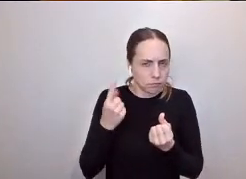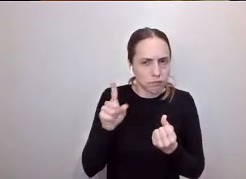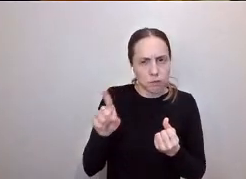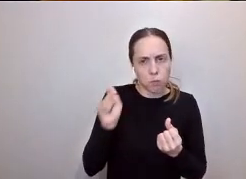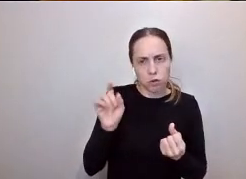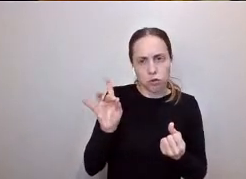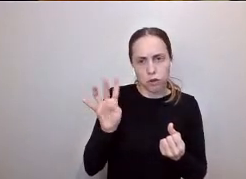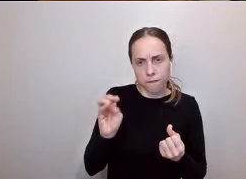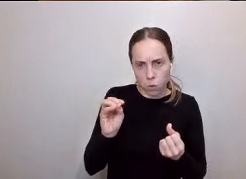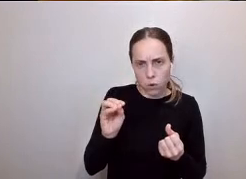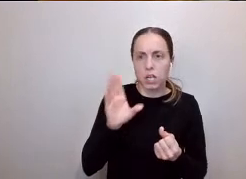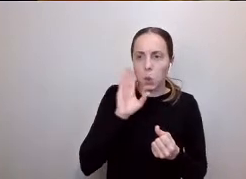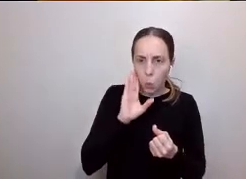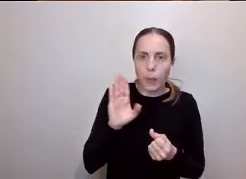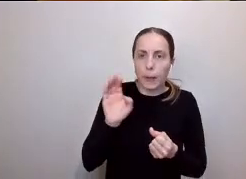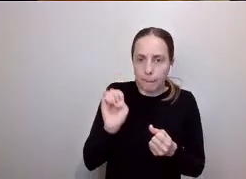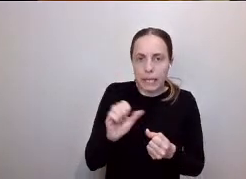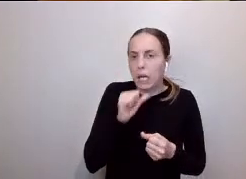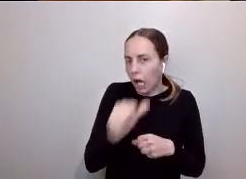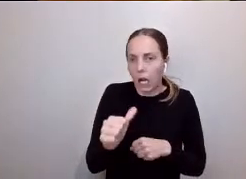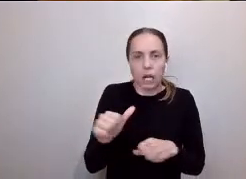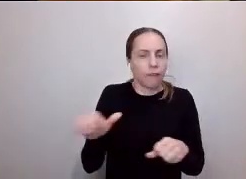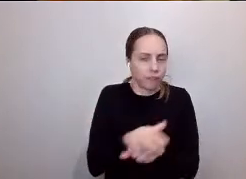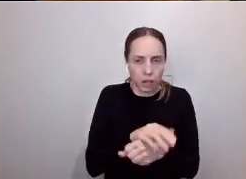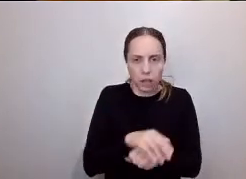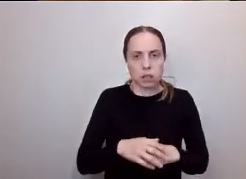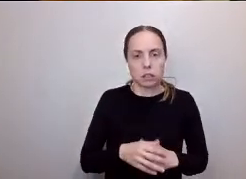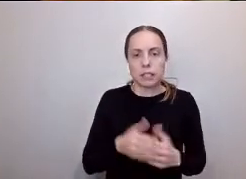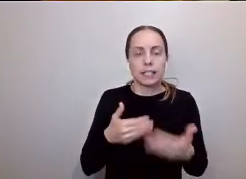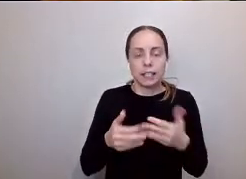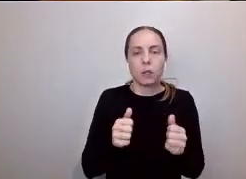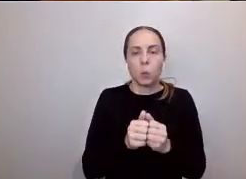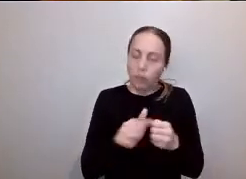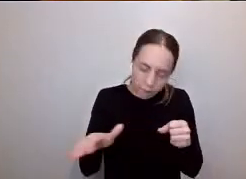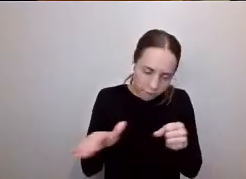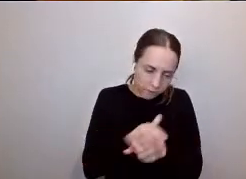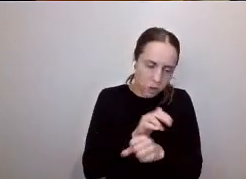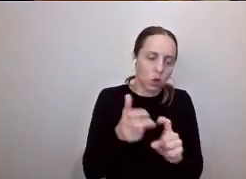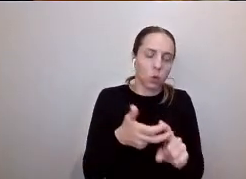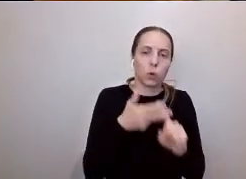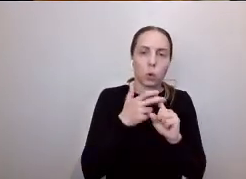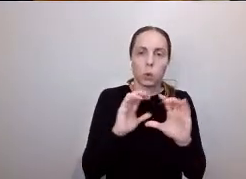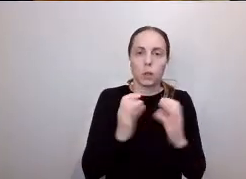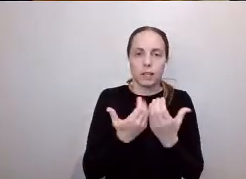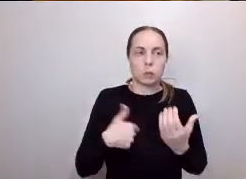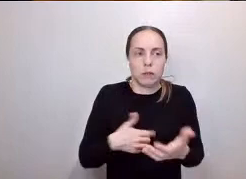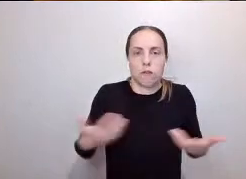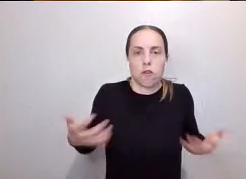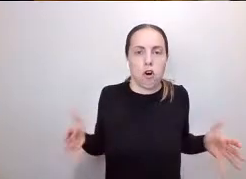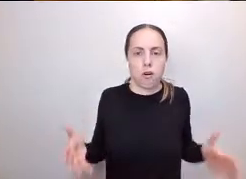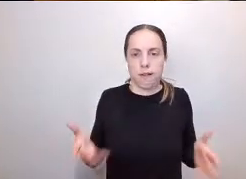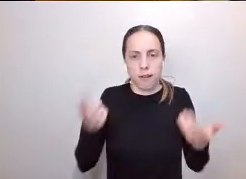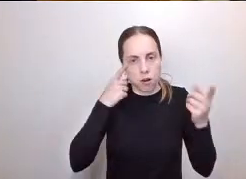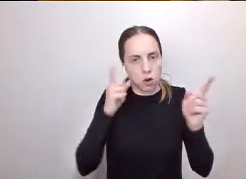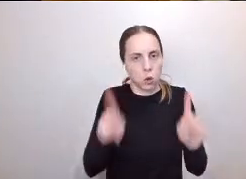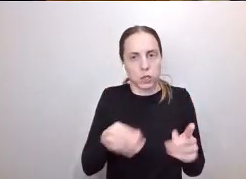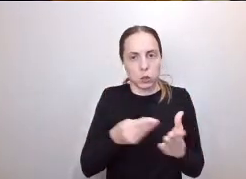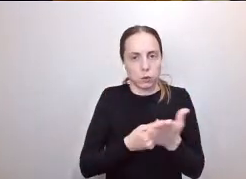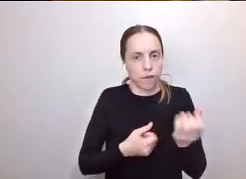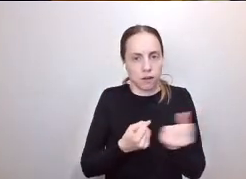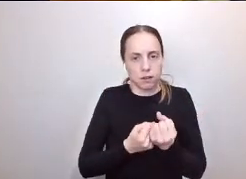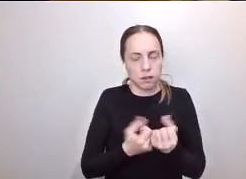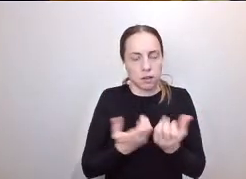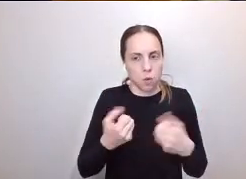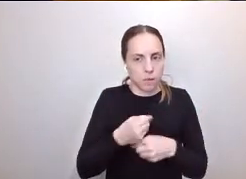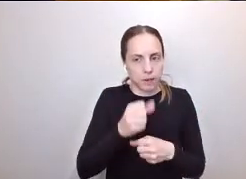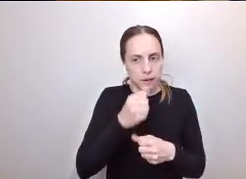unfilled, even with the entirely full recruit classes that we have all agreed to fund. So I just want to make everybody clear that the conversation